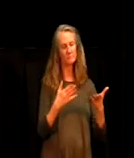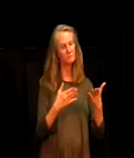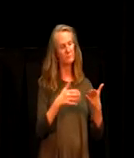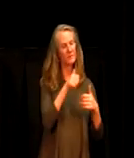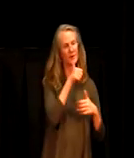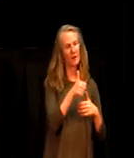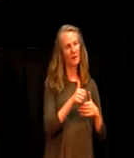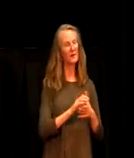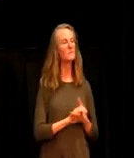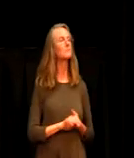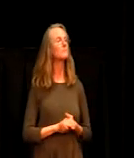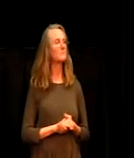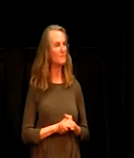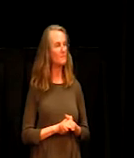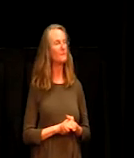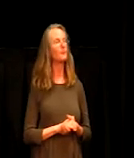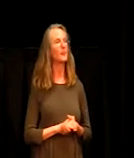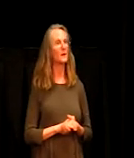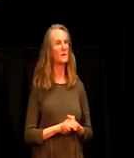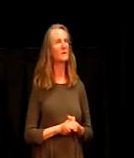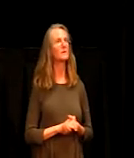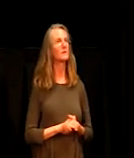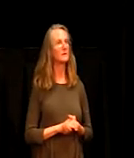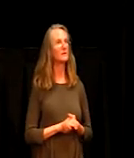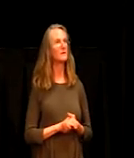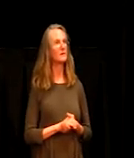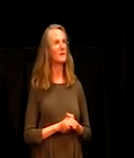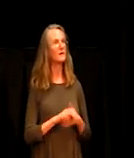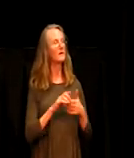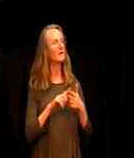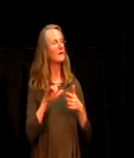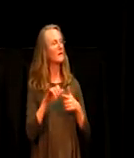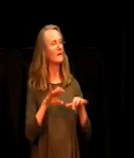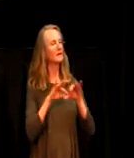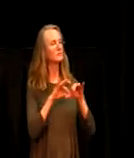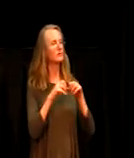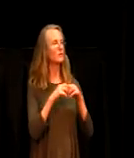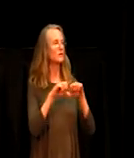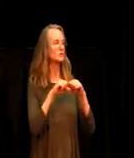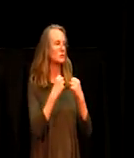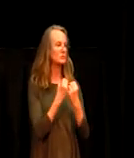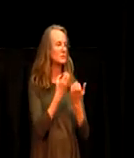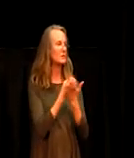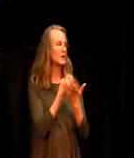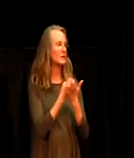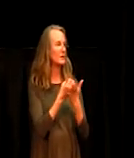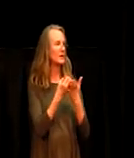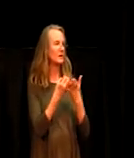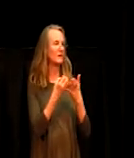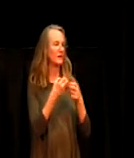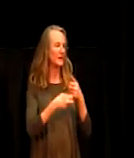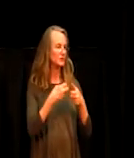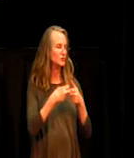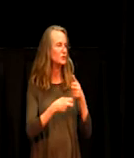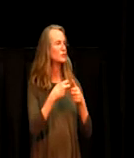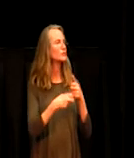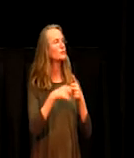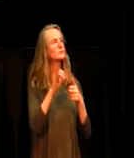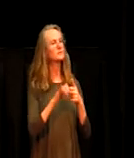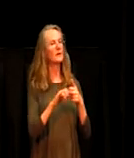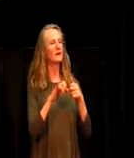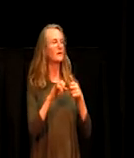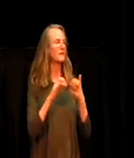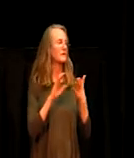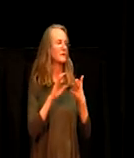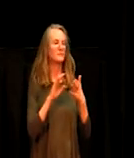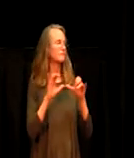region. But, and that gets into socioeconomic issues that our